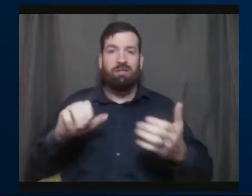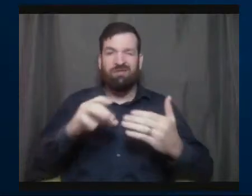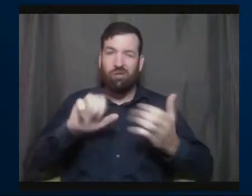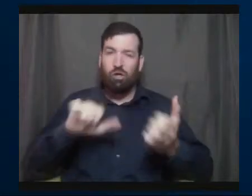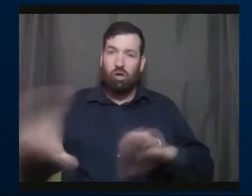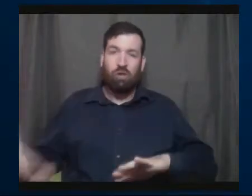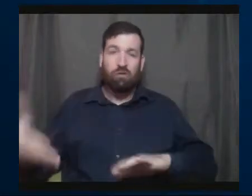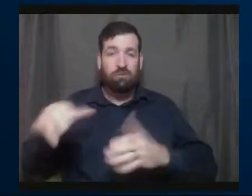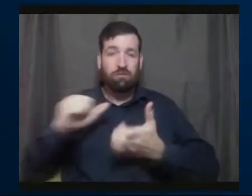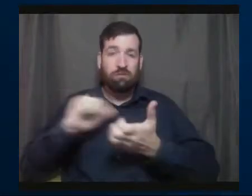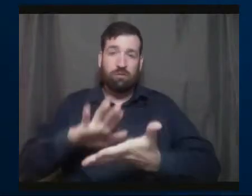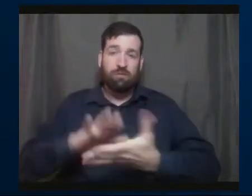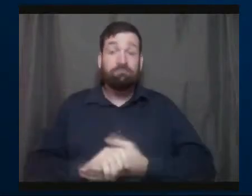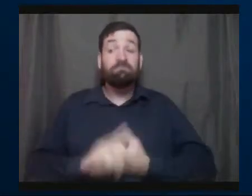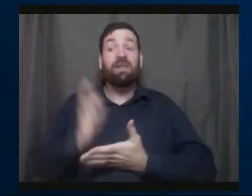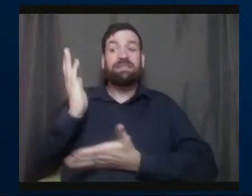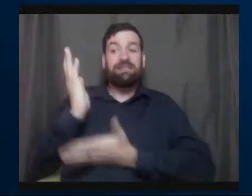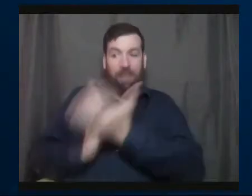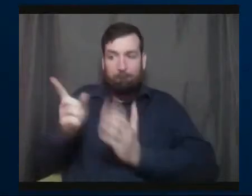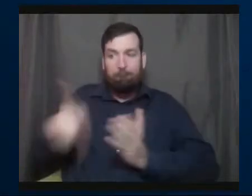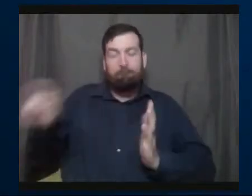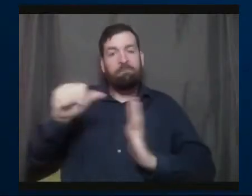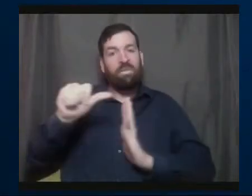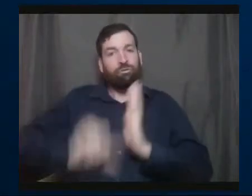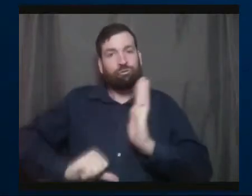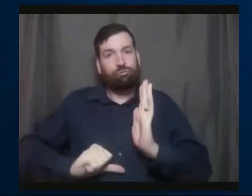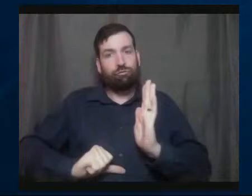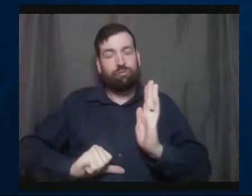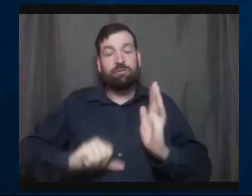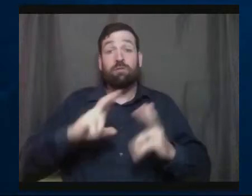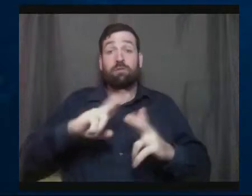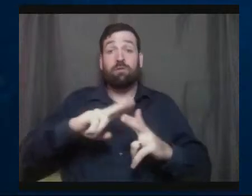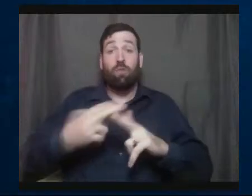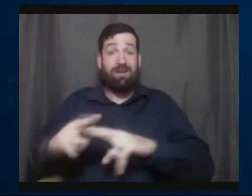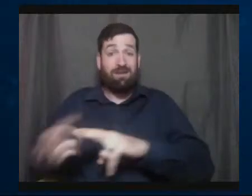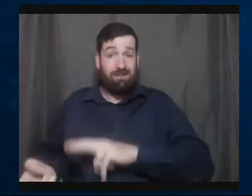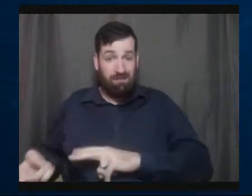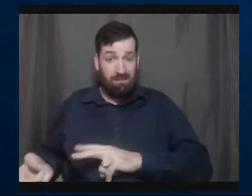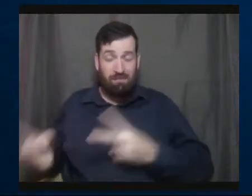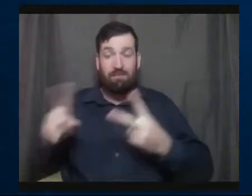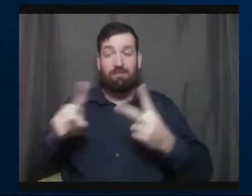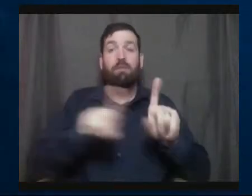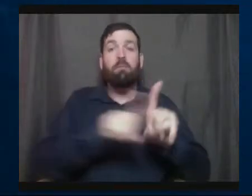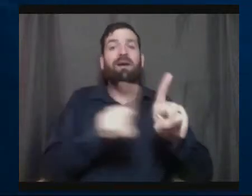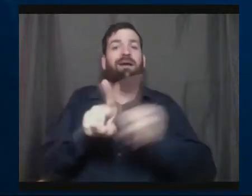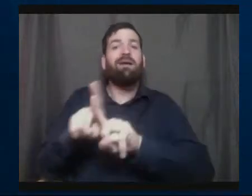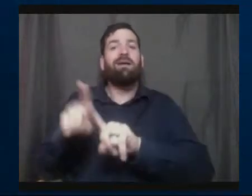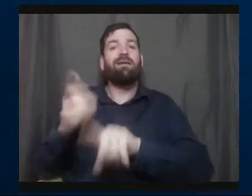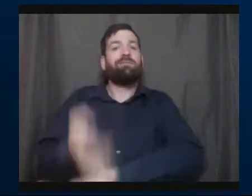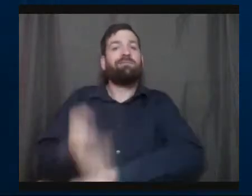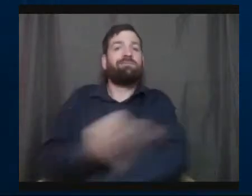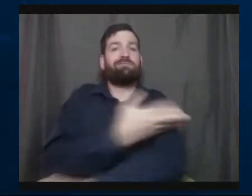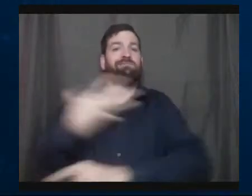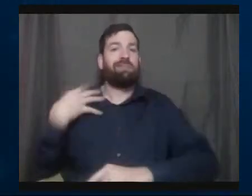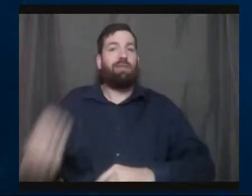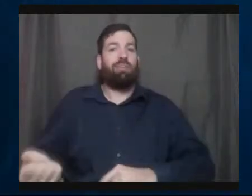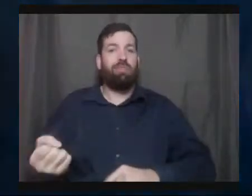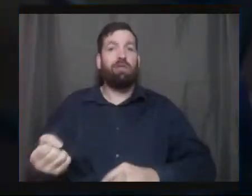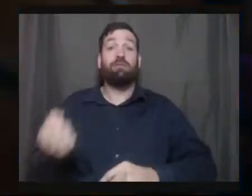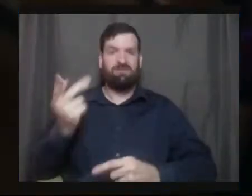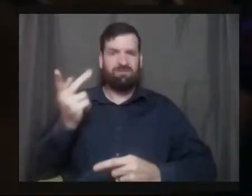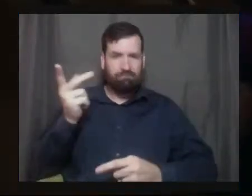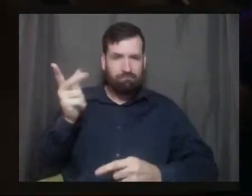is life-changing surgery that can not only reduce weight, but improve overall health. Many have seen or heard of the show,